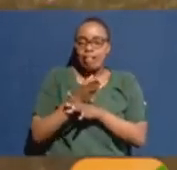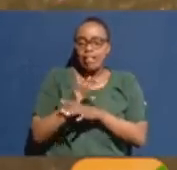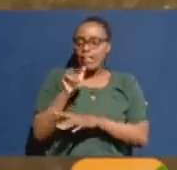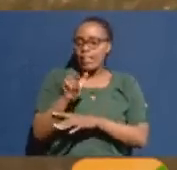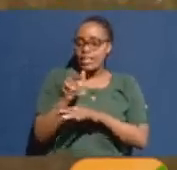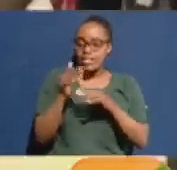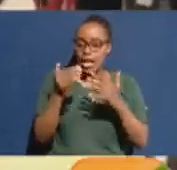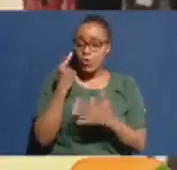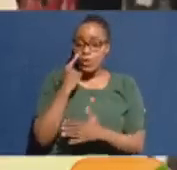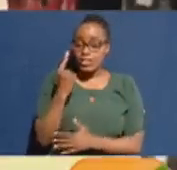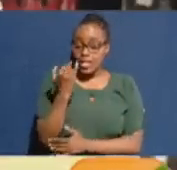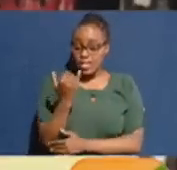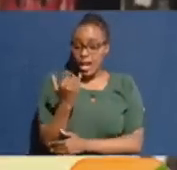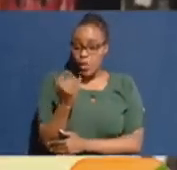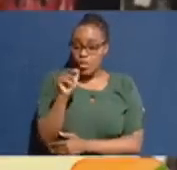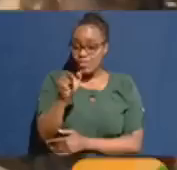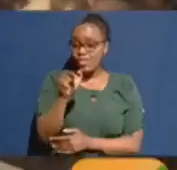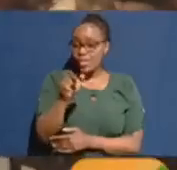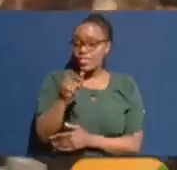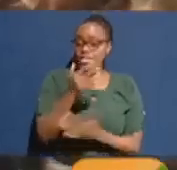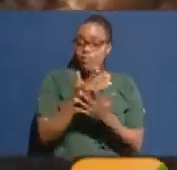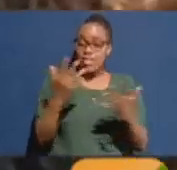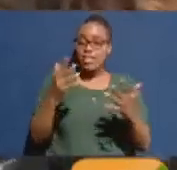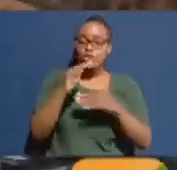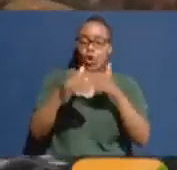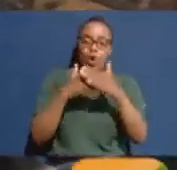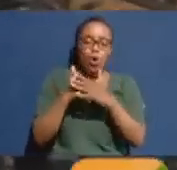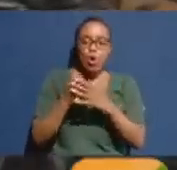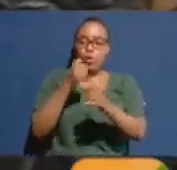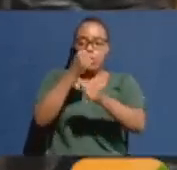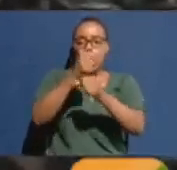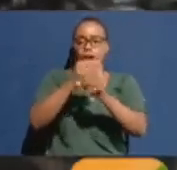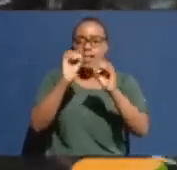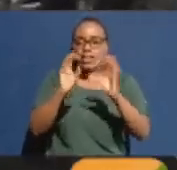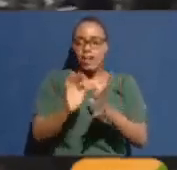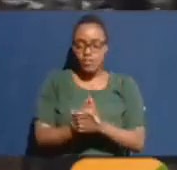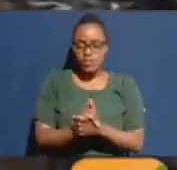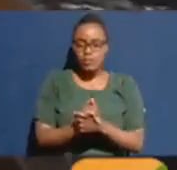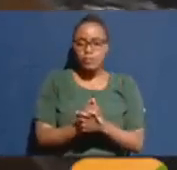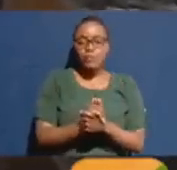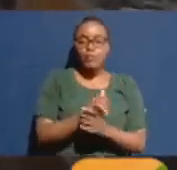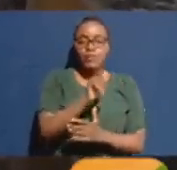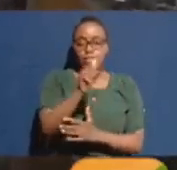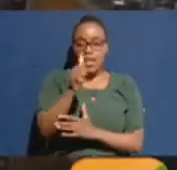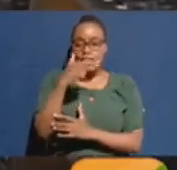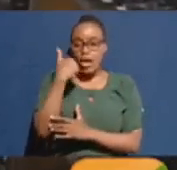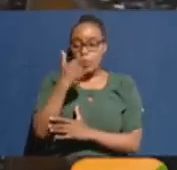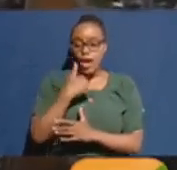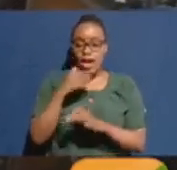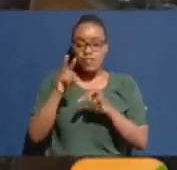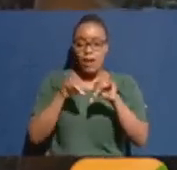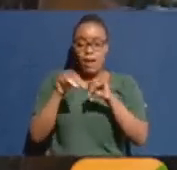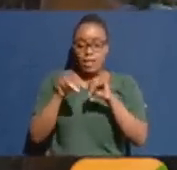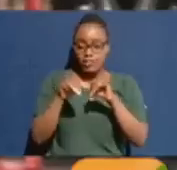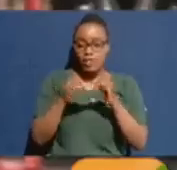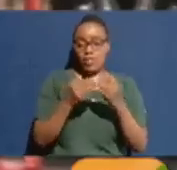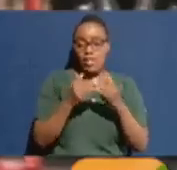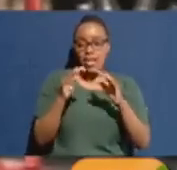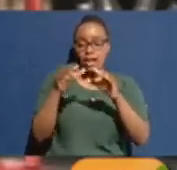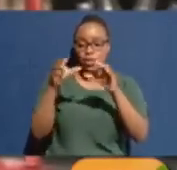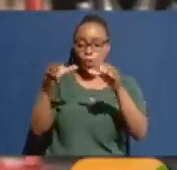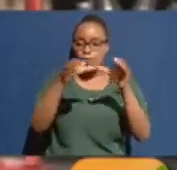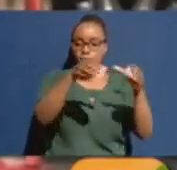vile tunaona hapa, hizi mali ziko hapa zimelala. As poverty punches, according to them, even marriage has lost meaning. Ulikuwa